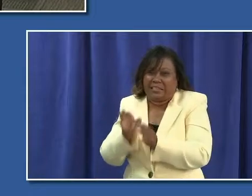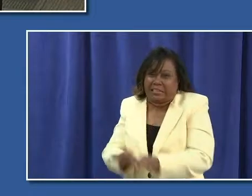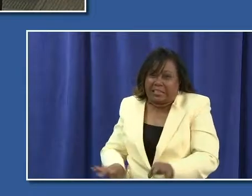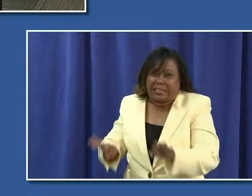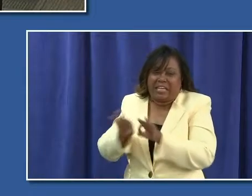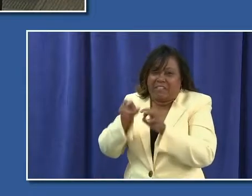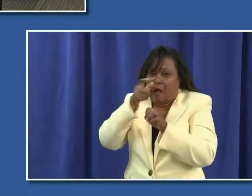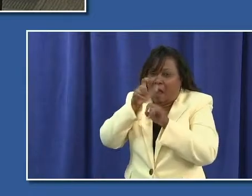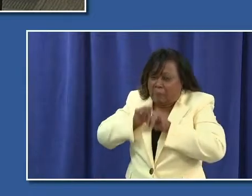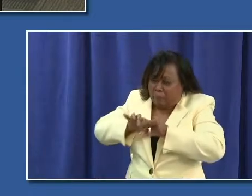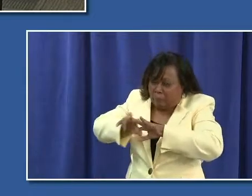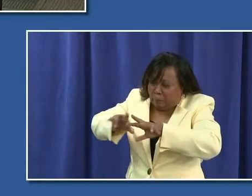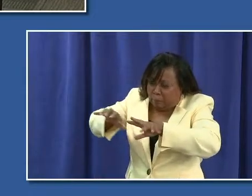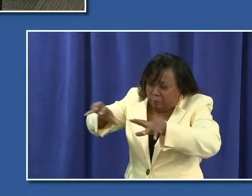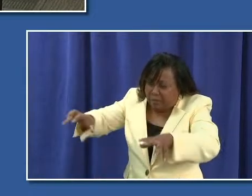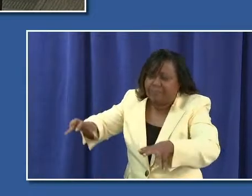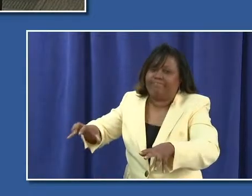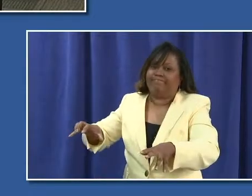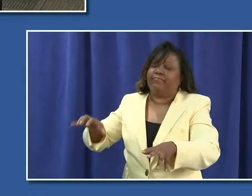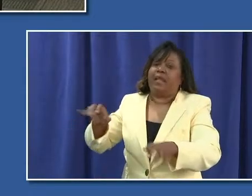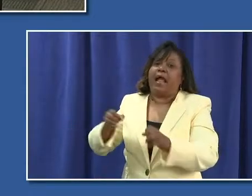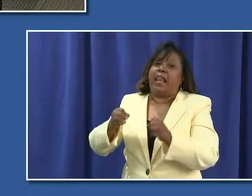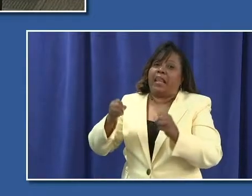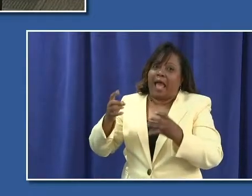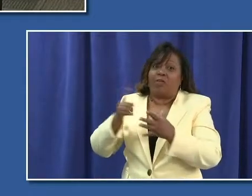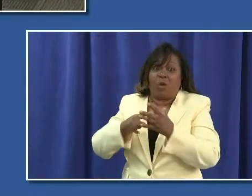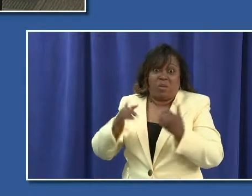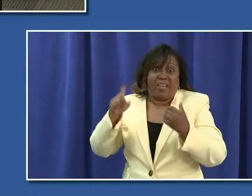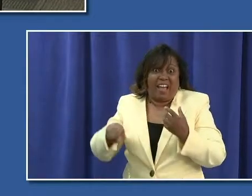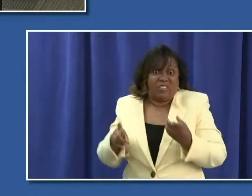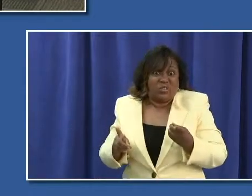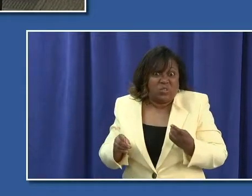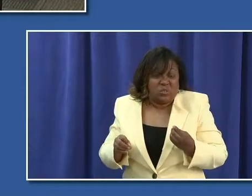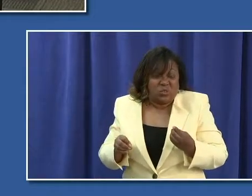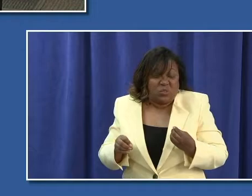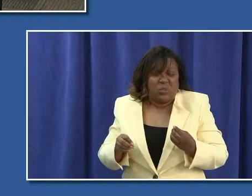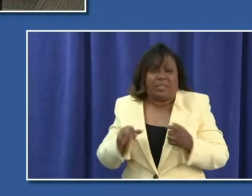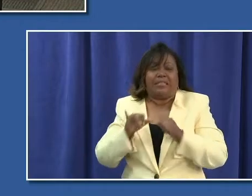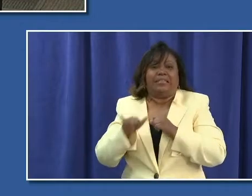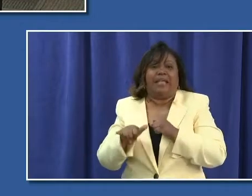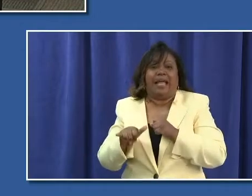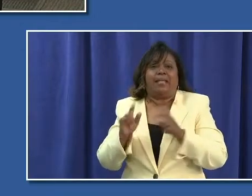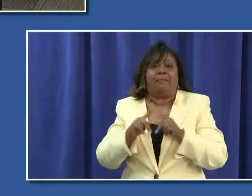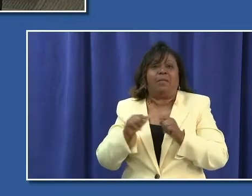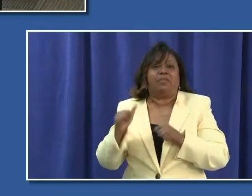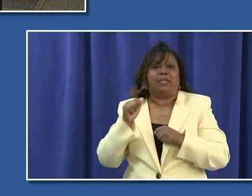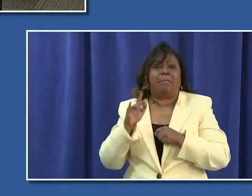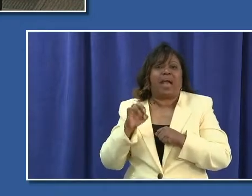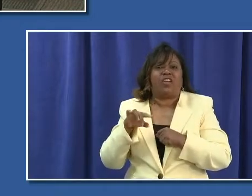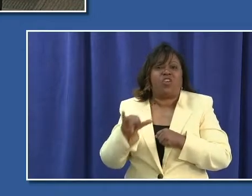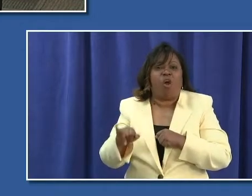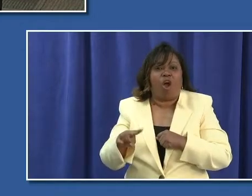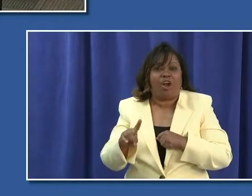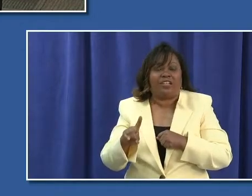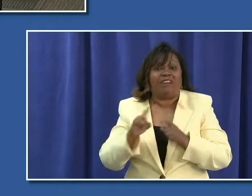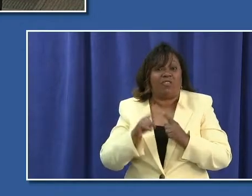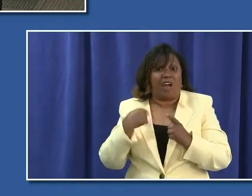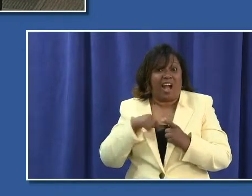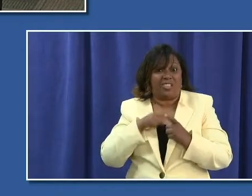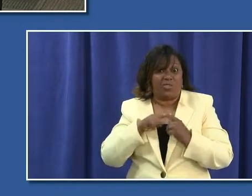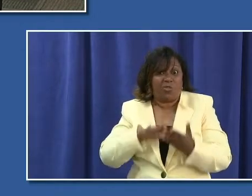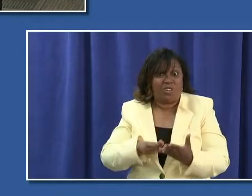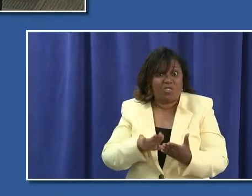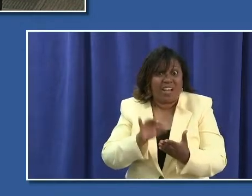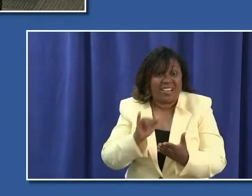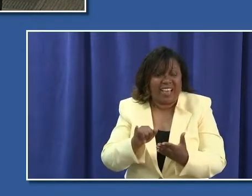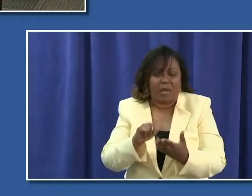significant infestation, much of what we have to do remains in people's backyards. So in order for us to